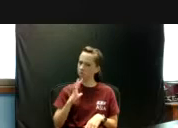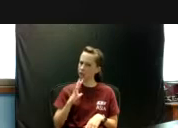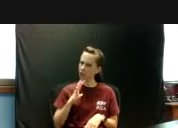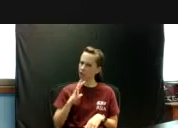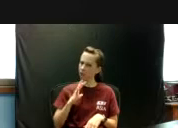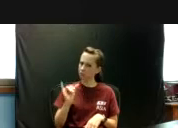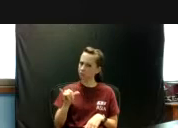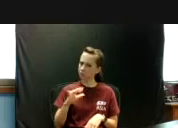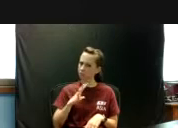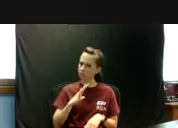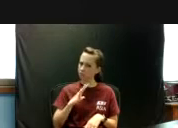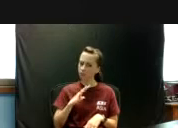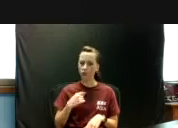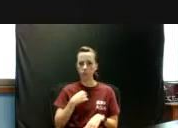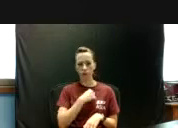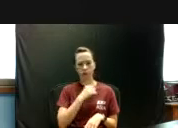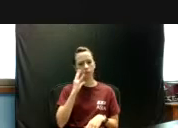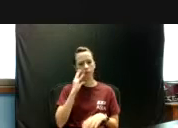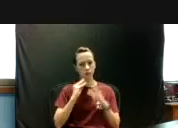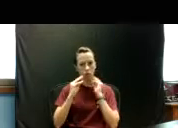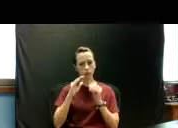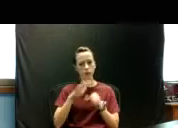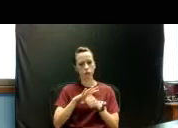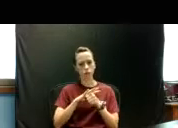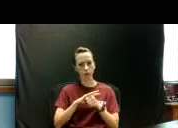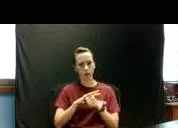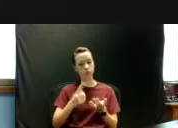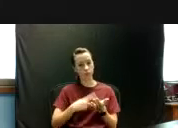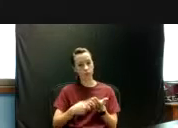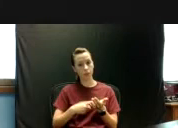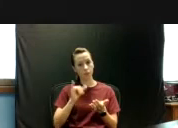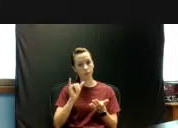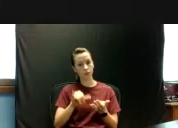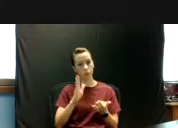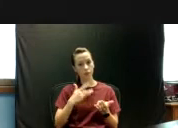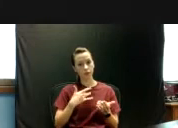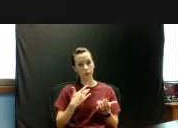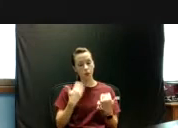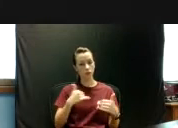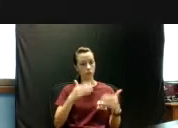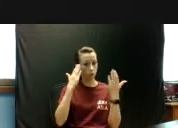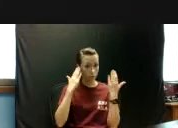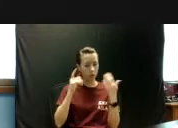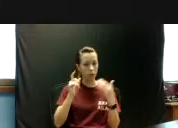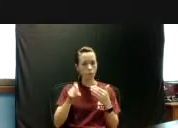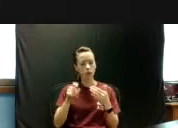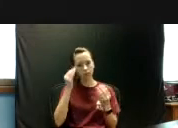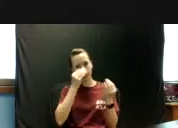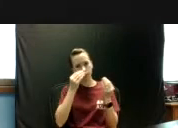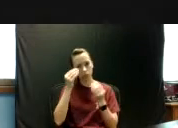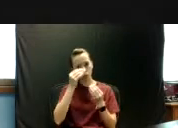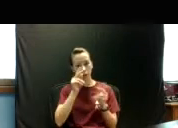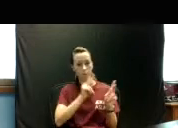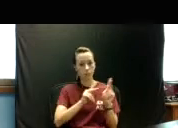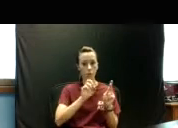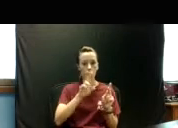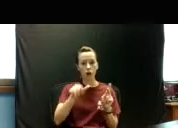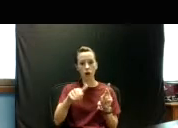stress, and at times this stress can be extraordinarily overwhelming. So we've got to also consider the people or things that influence